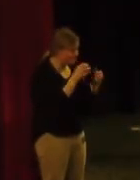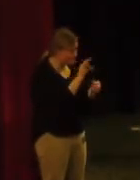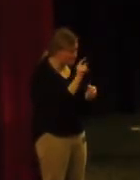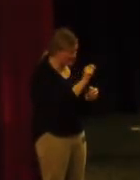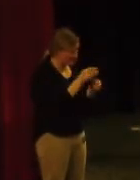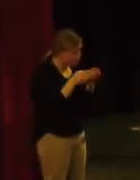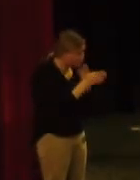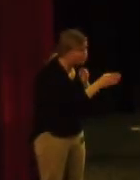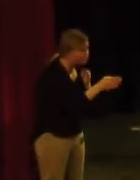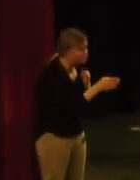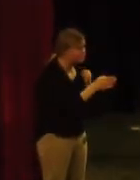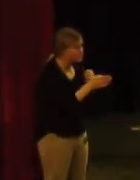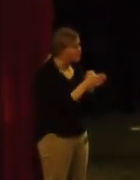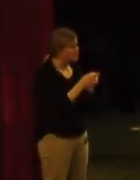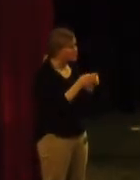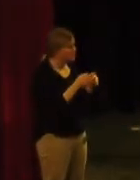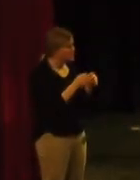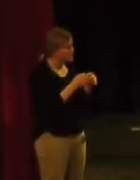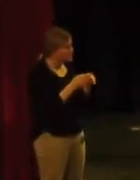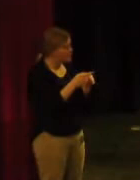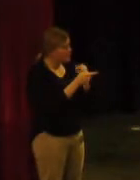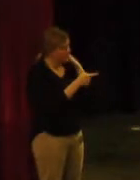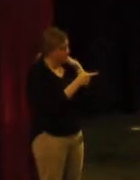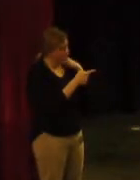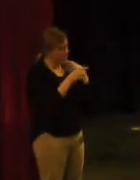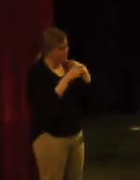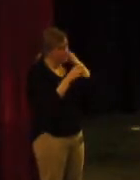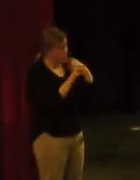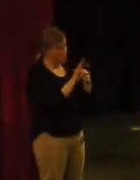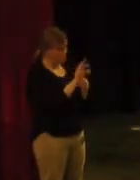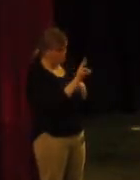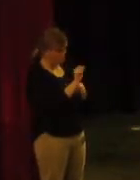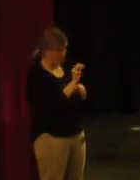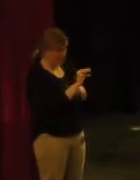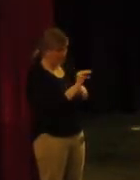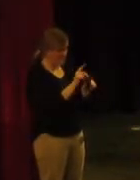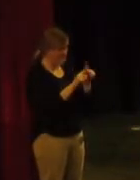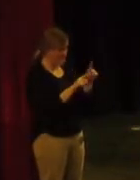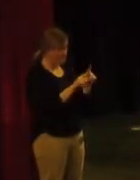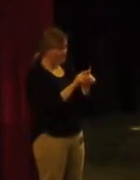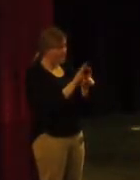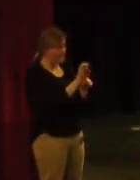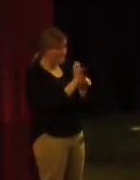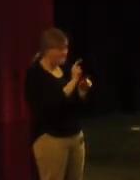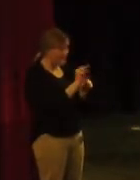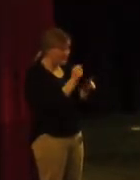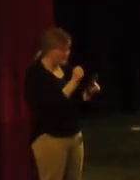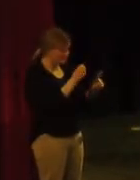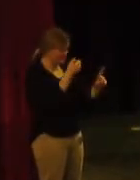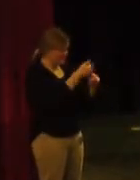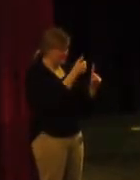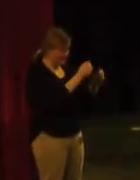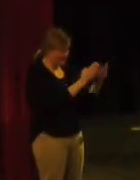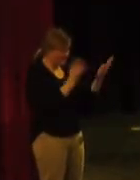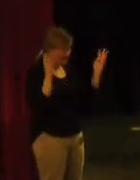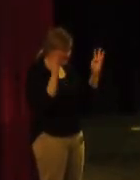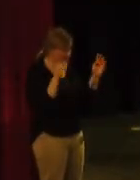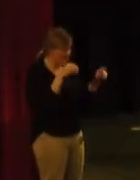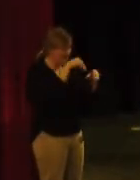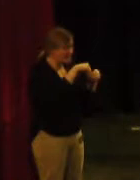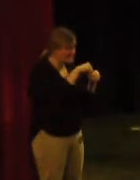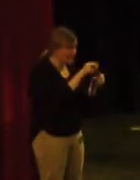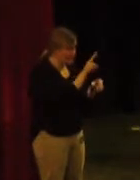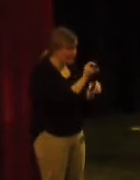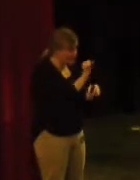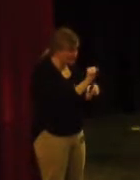difficult. They put like a ramp on both sides and make it difficult. The fence is inside of U.S. territory, so it doesn't actually straddle the border.